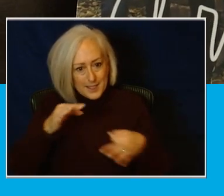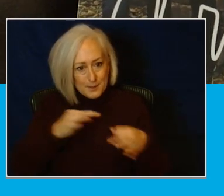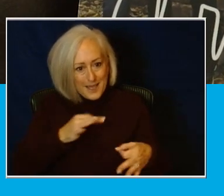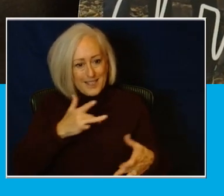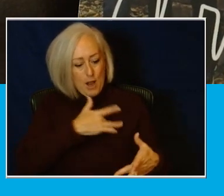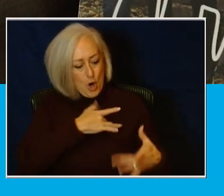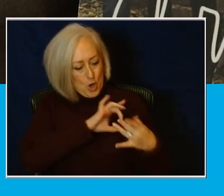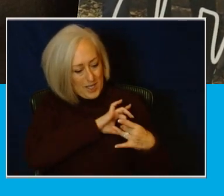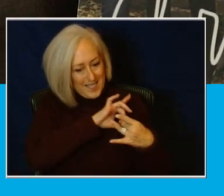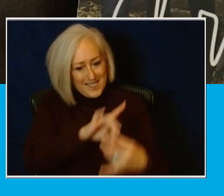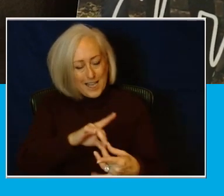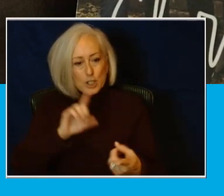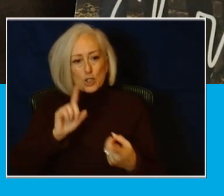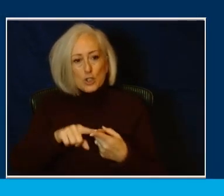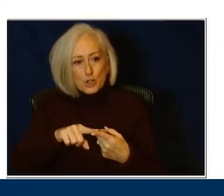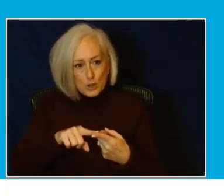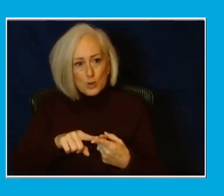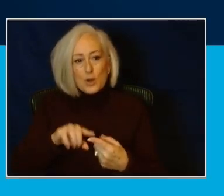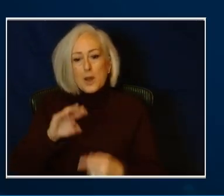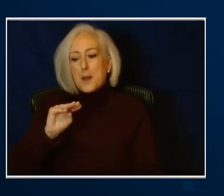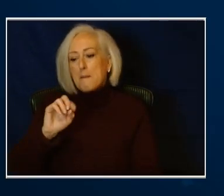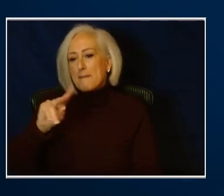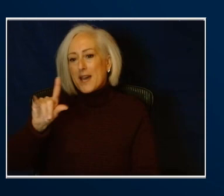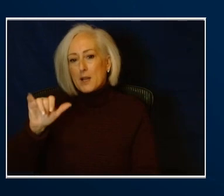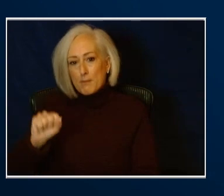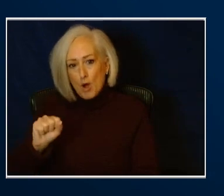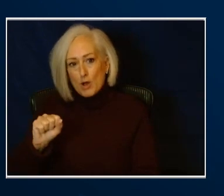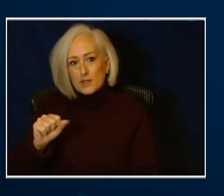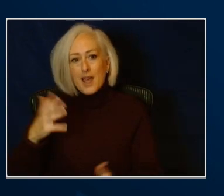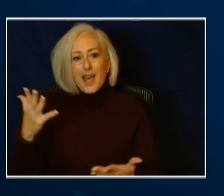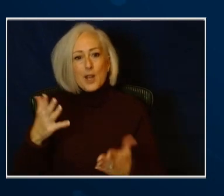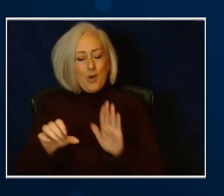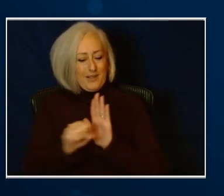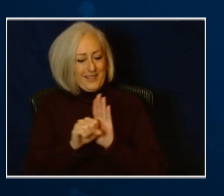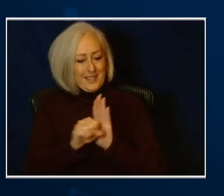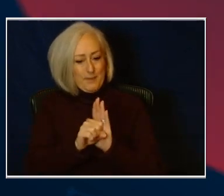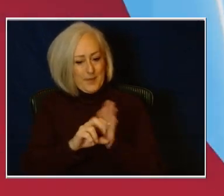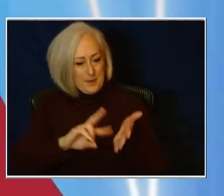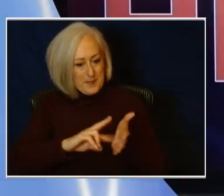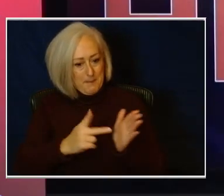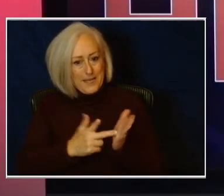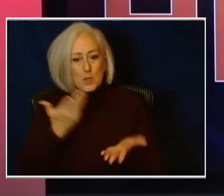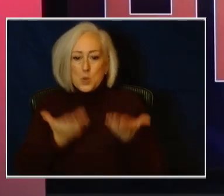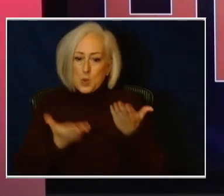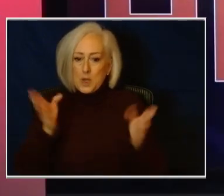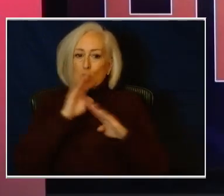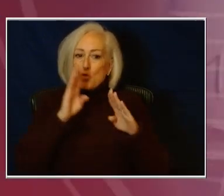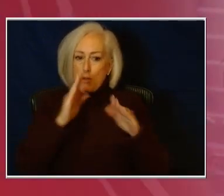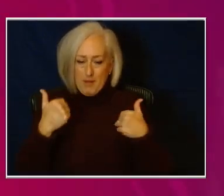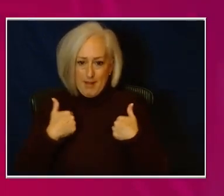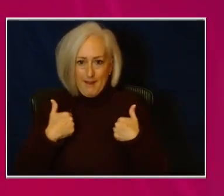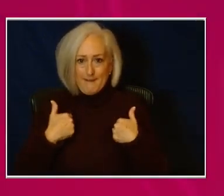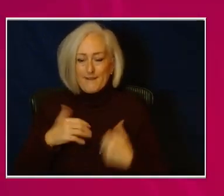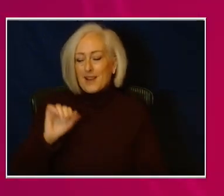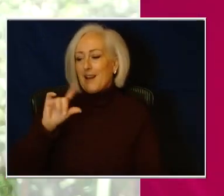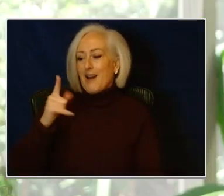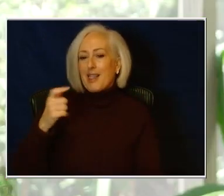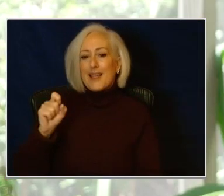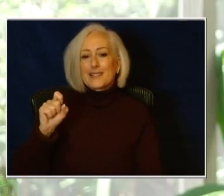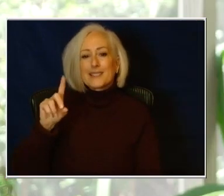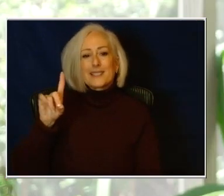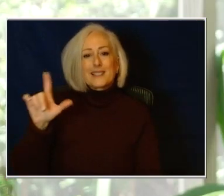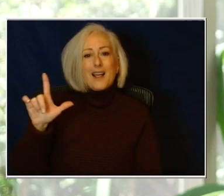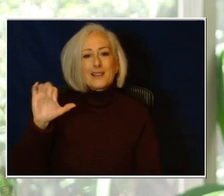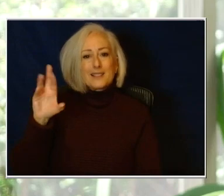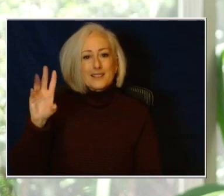and the top signs that signal trouble is ahead. That's Thursday at 8. I'm Alexis Del Cid. Next, All Things Heart.